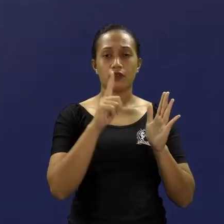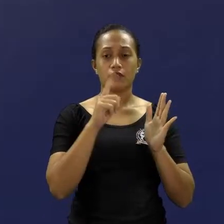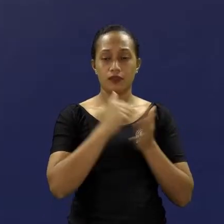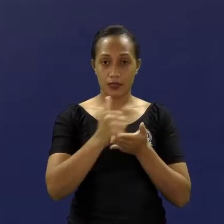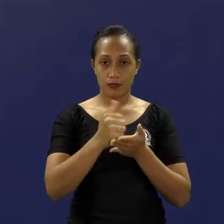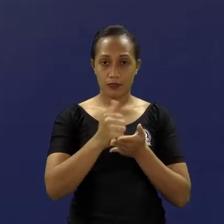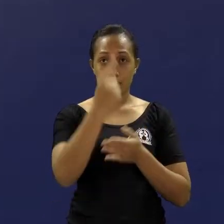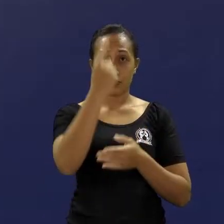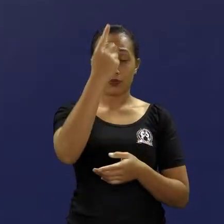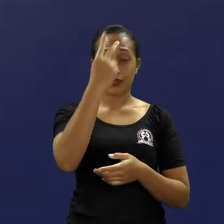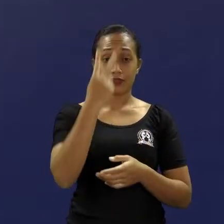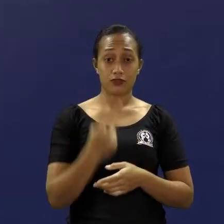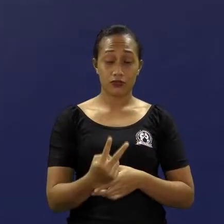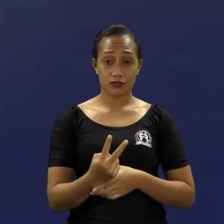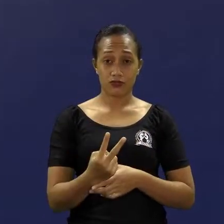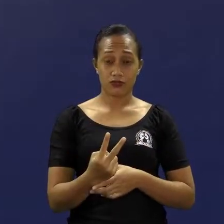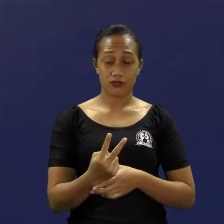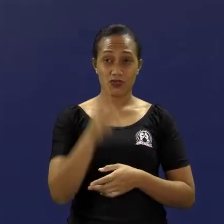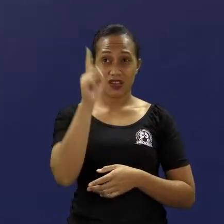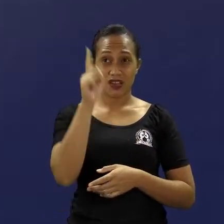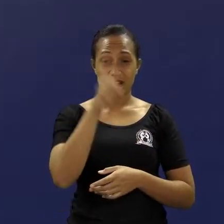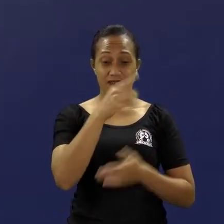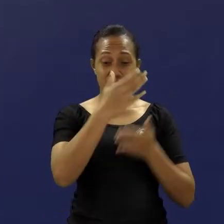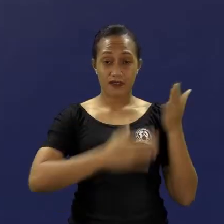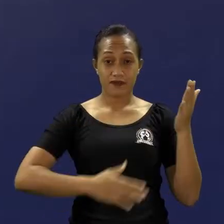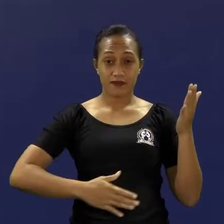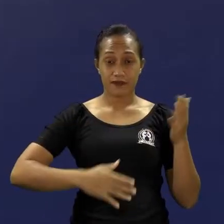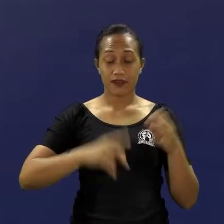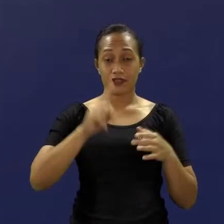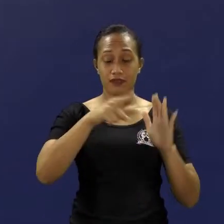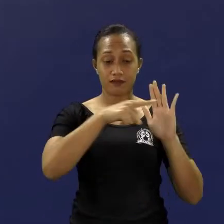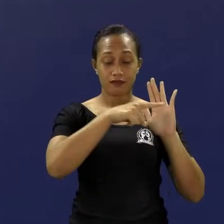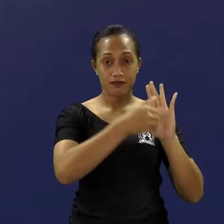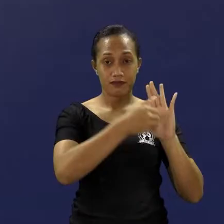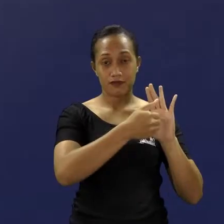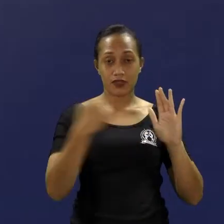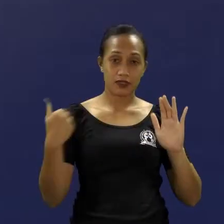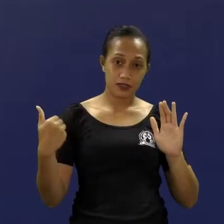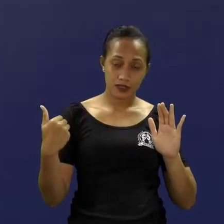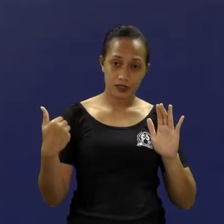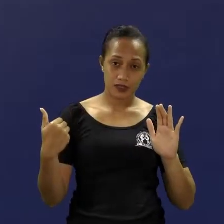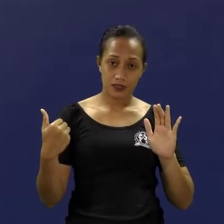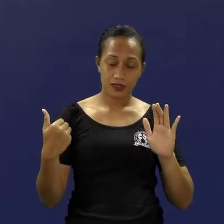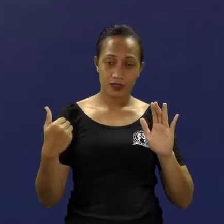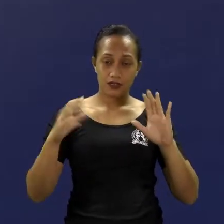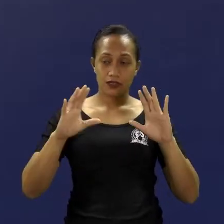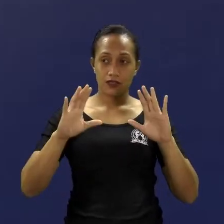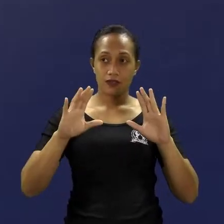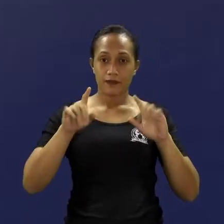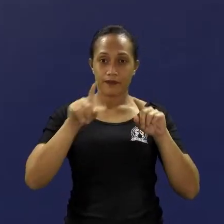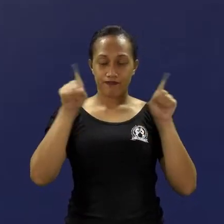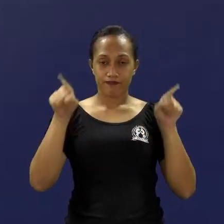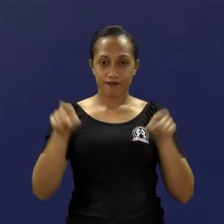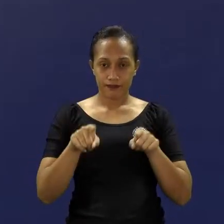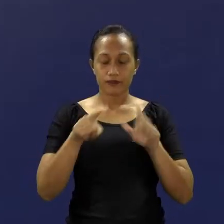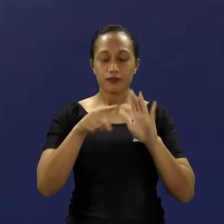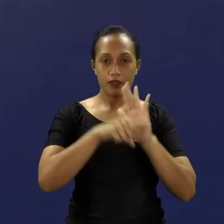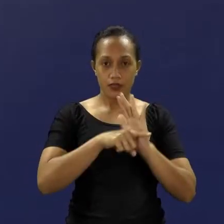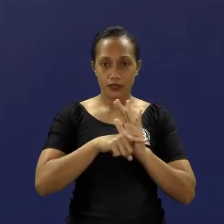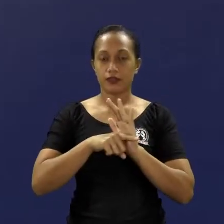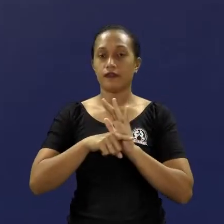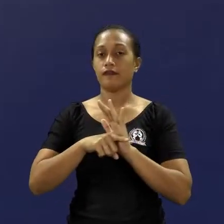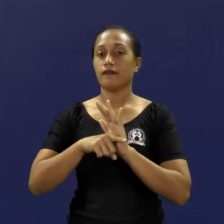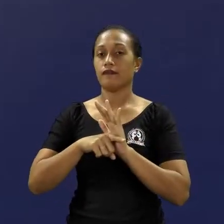Tasi o vai lua po le awha, tō ese, pui pui, negative, po tō ese.